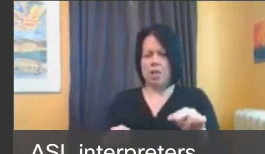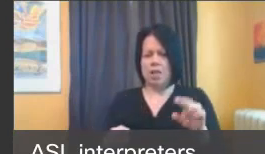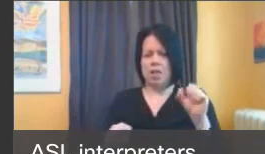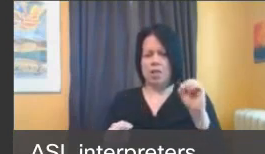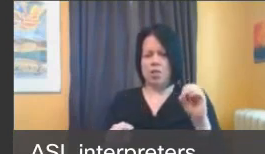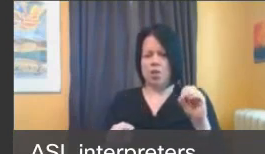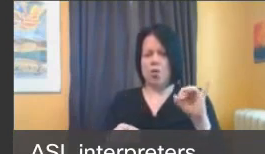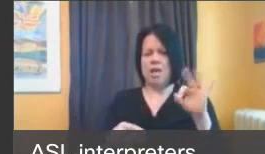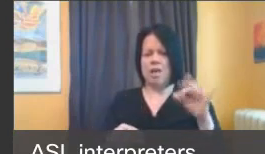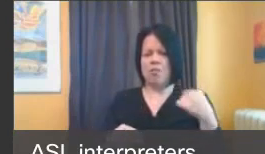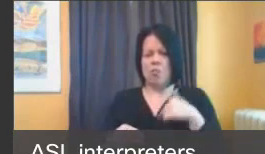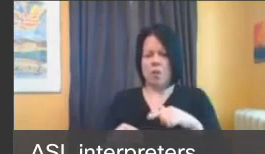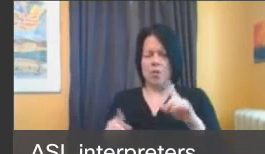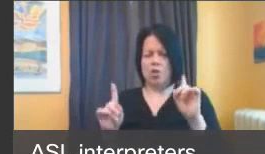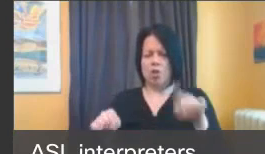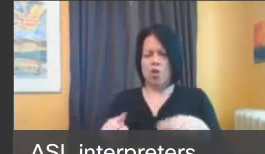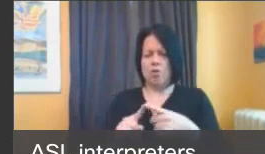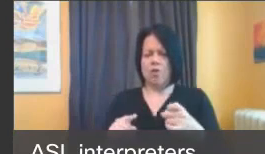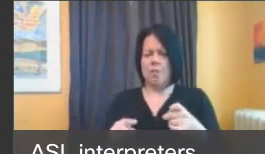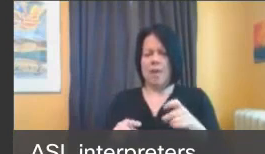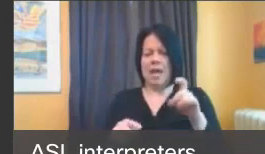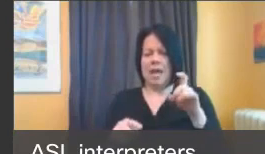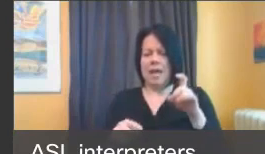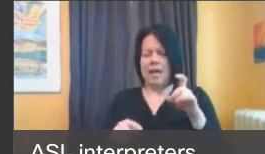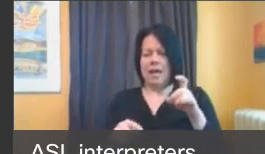if we were to go from having it have to be in